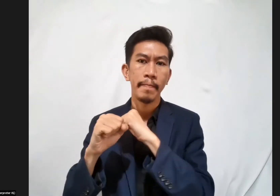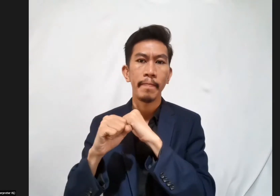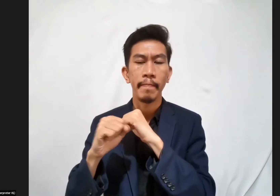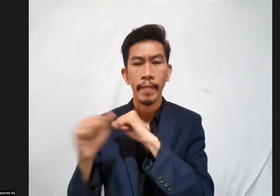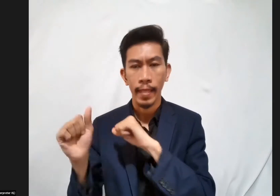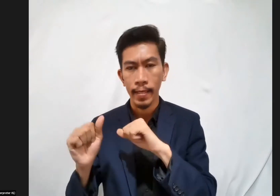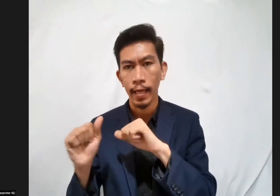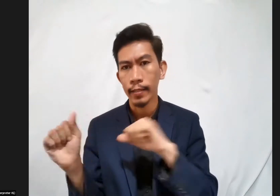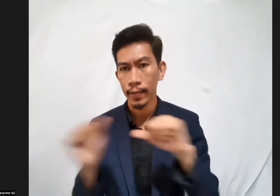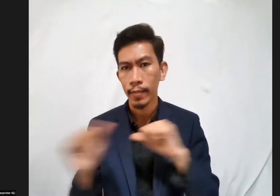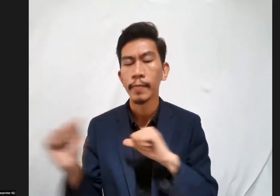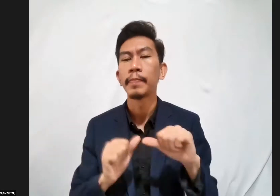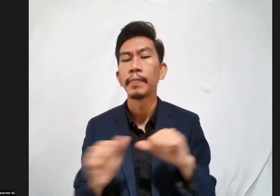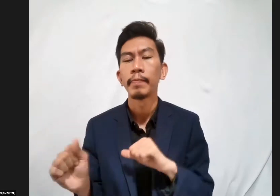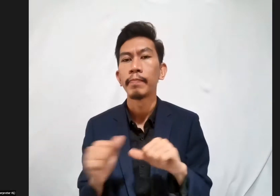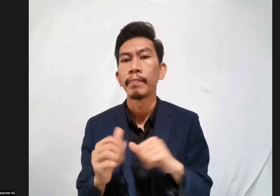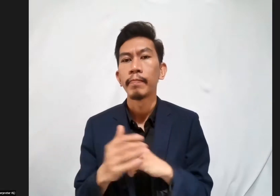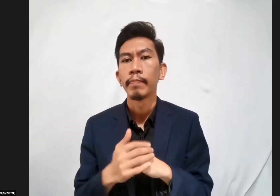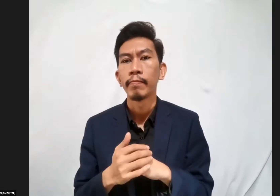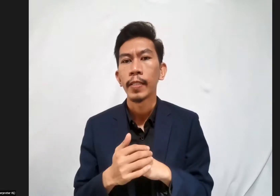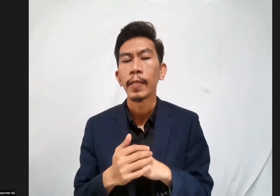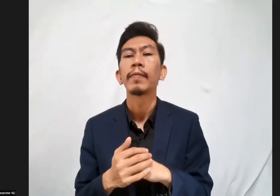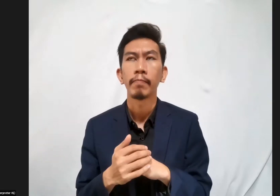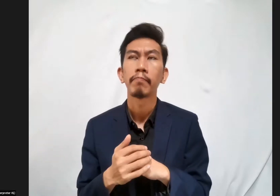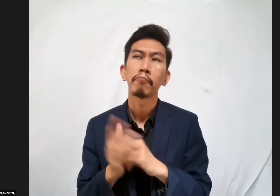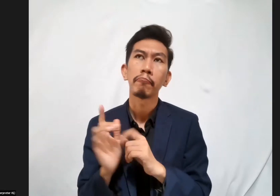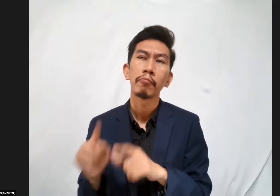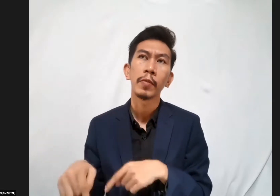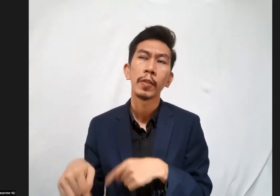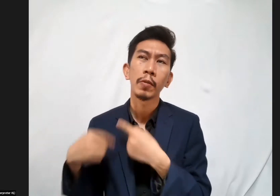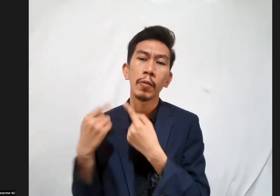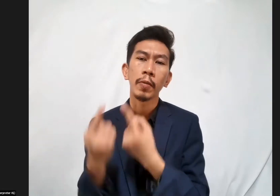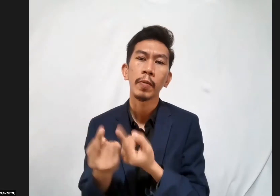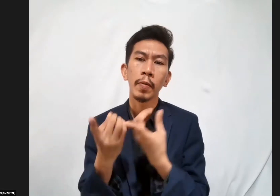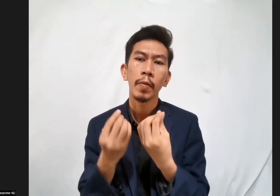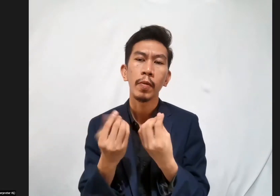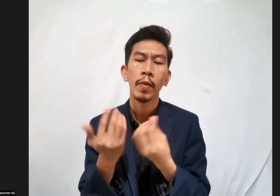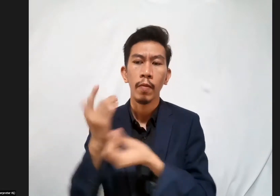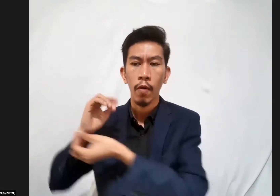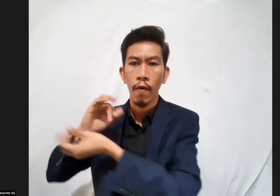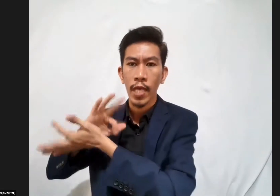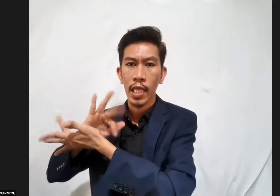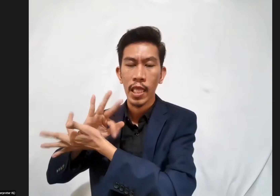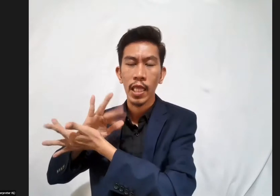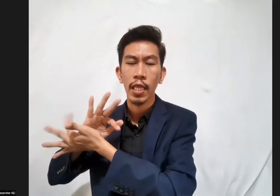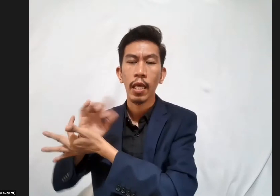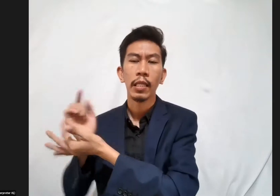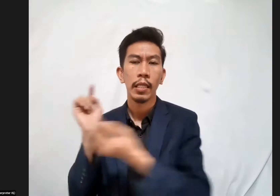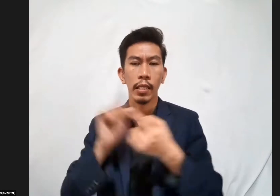activities. So basically, that's what we have been doing for the whole COVID period until now, still